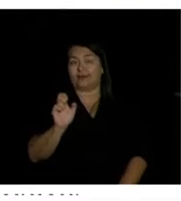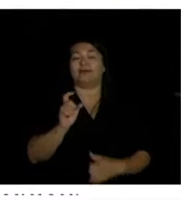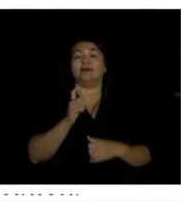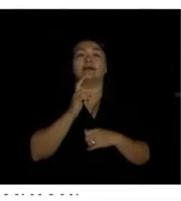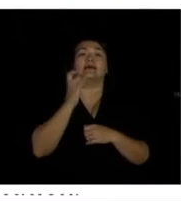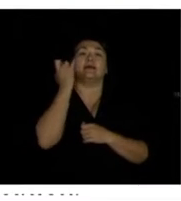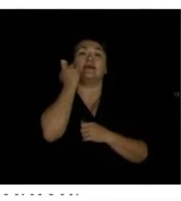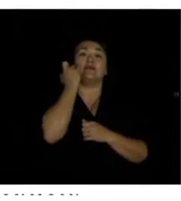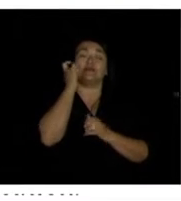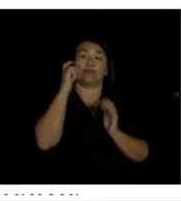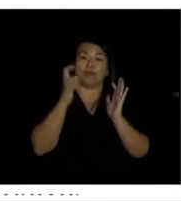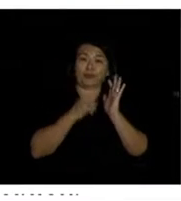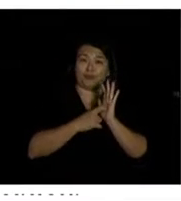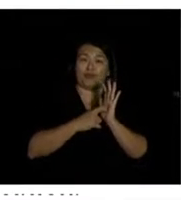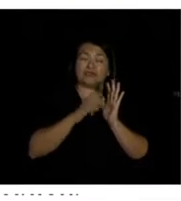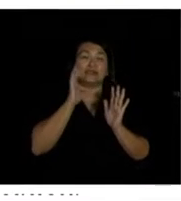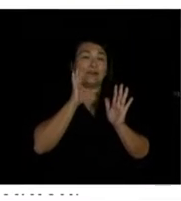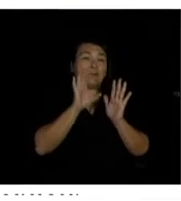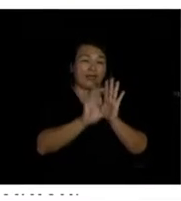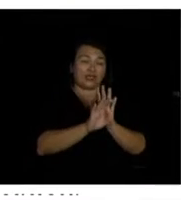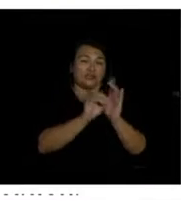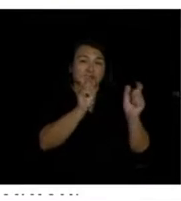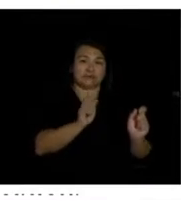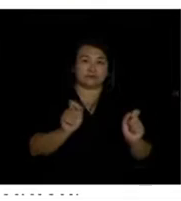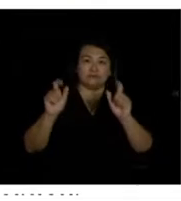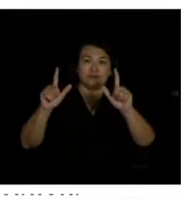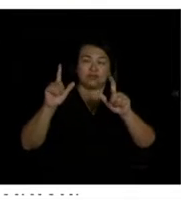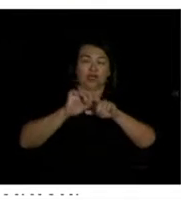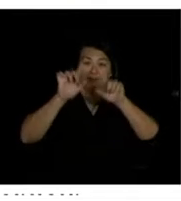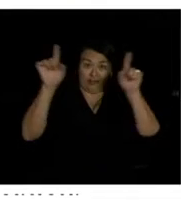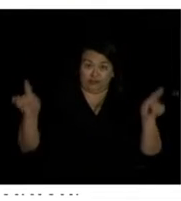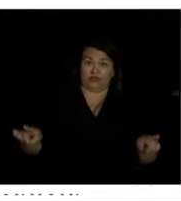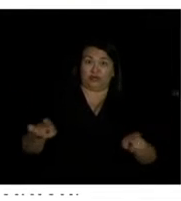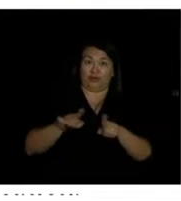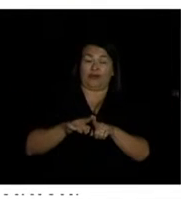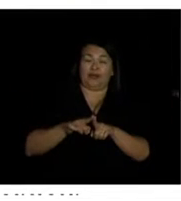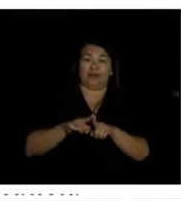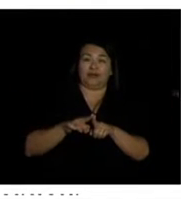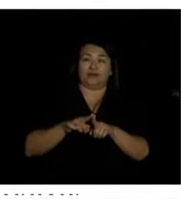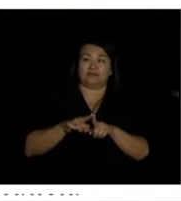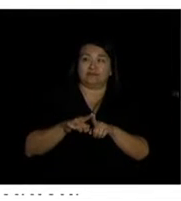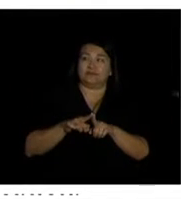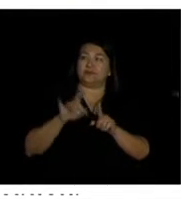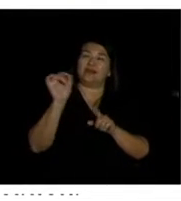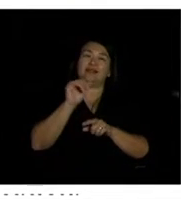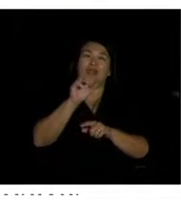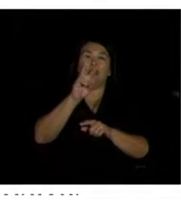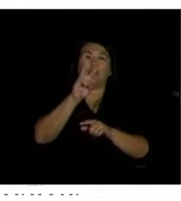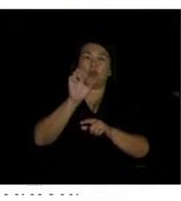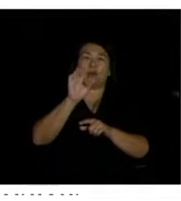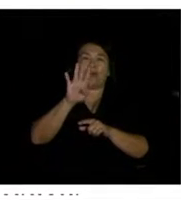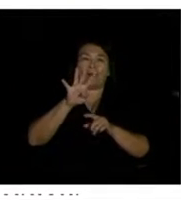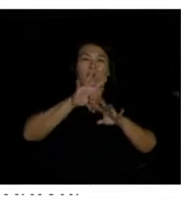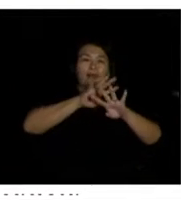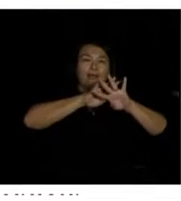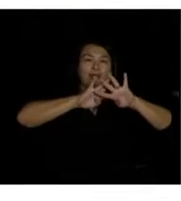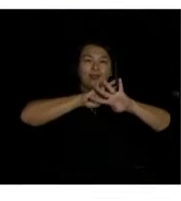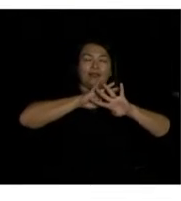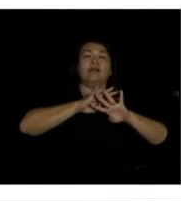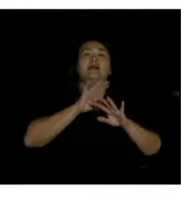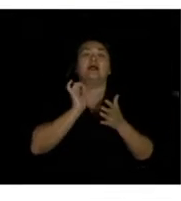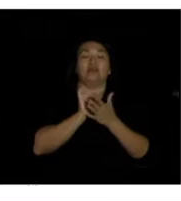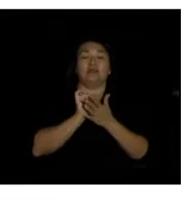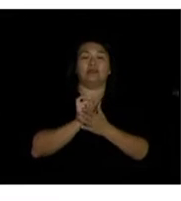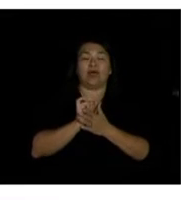notice the picture up on the screen that is kind of a web, right? So a big part of what